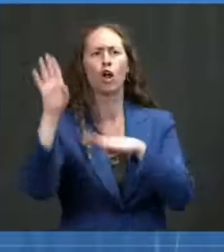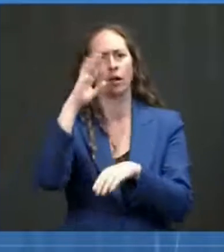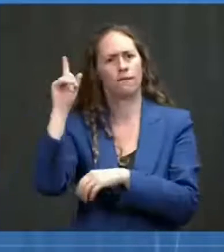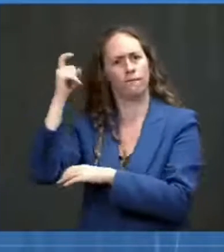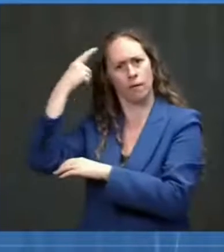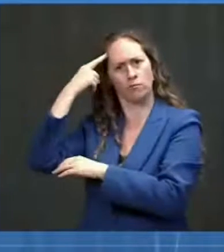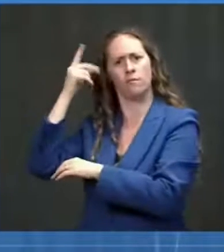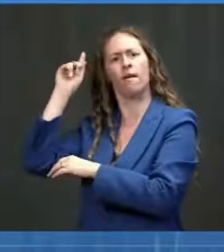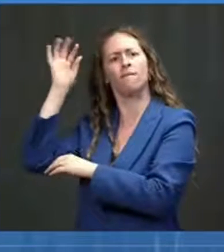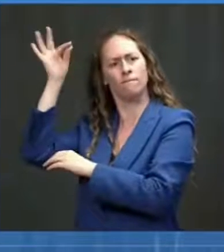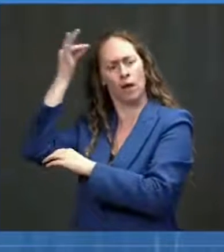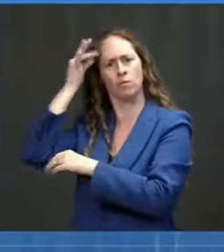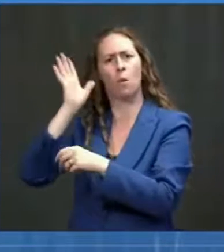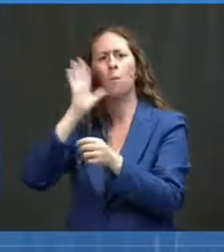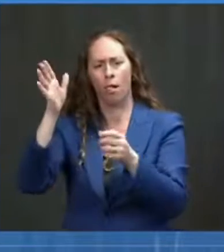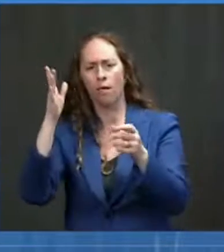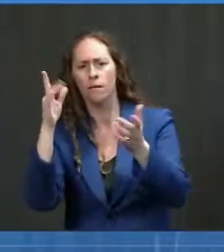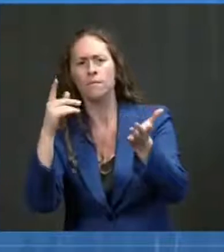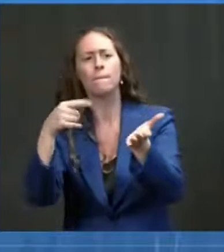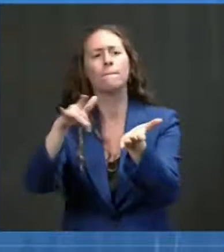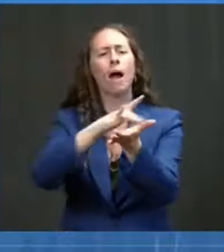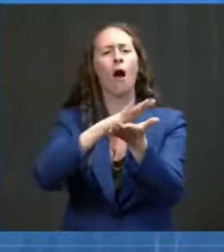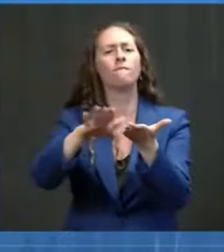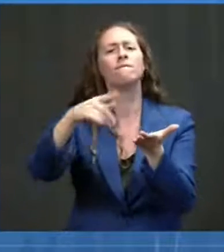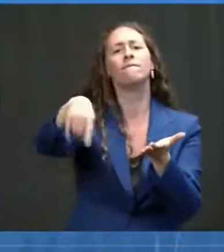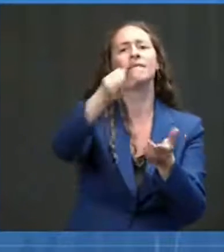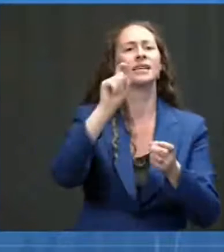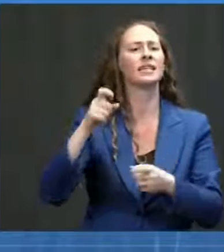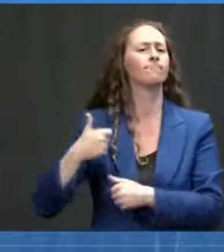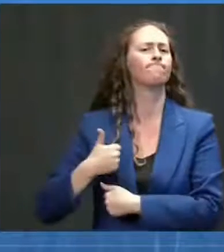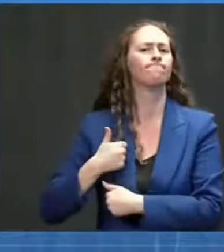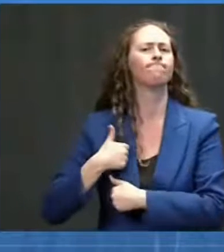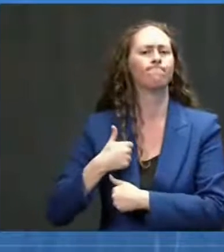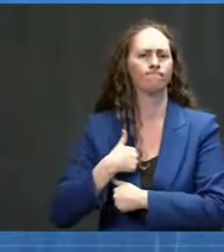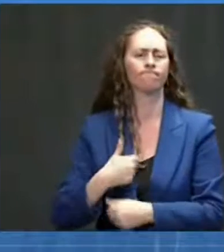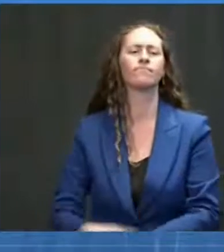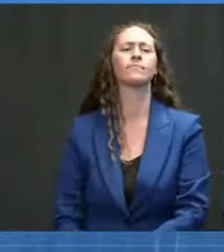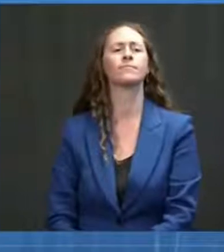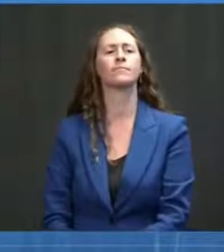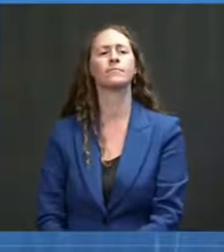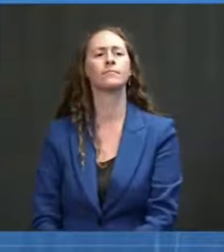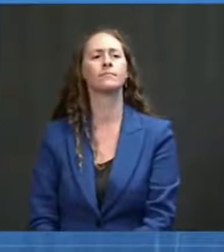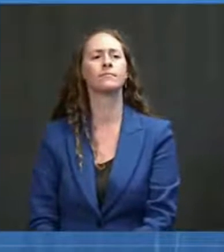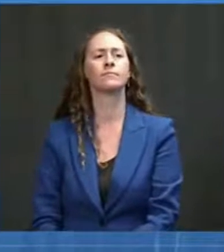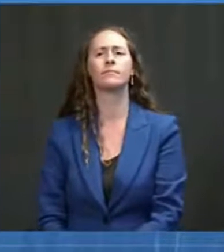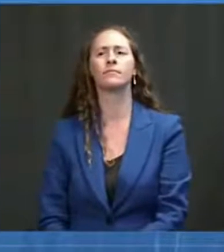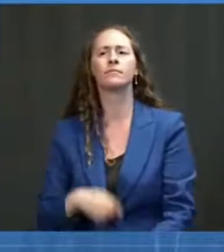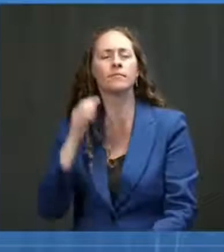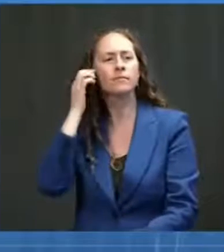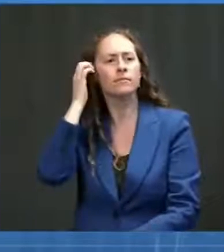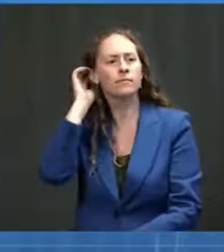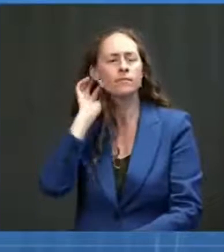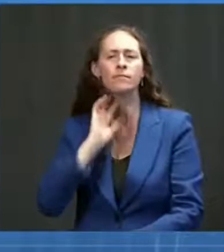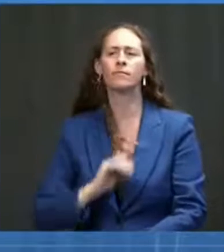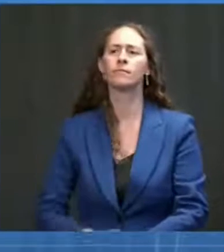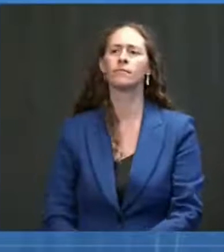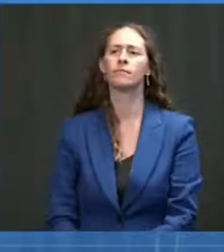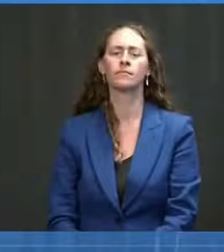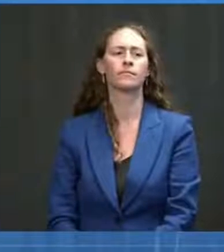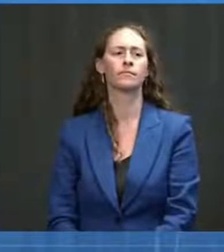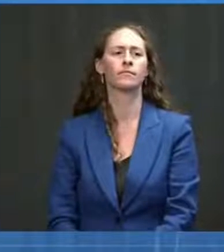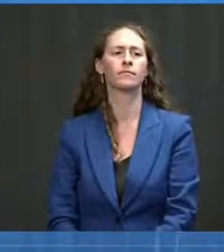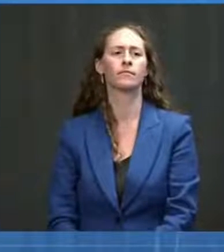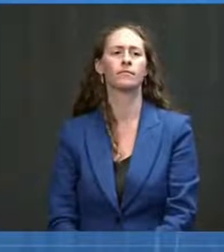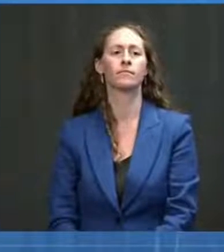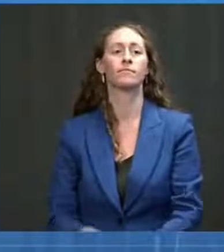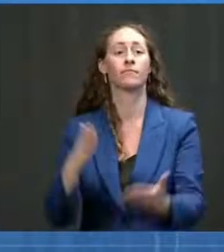President Biden committed to the American people that he would do everything in his power to end this pandemic. And from his first day in